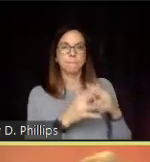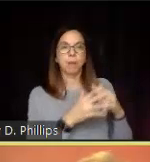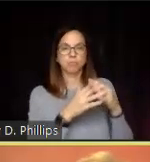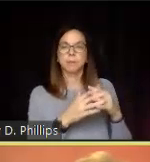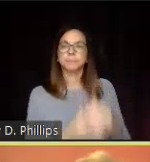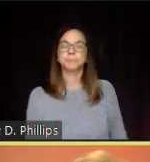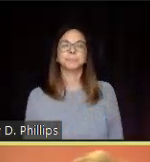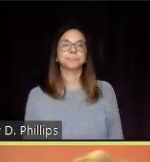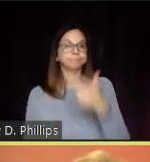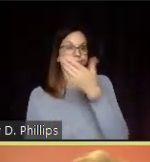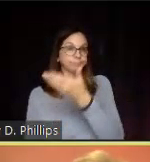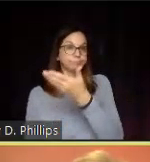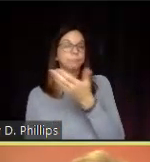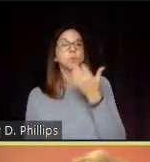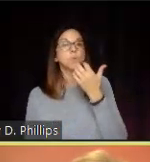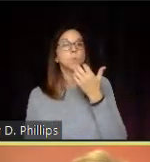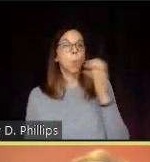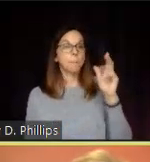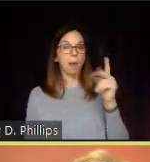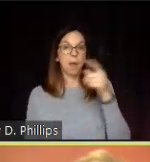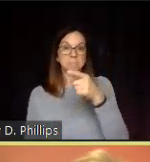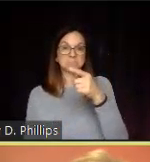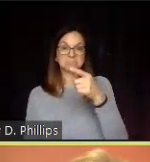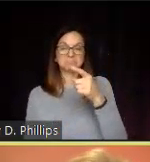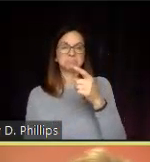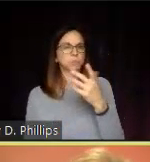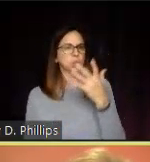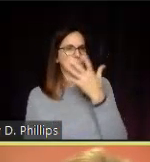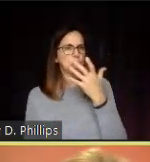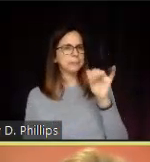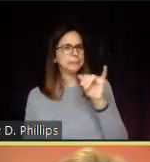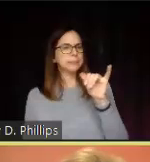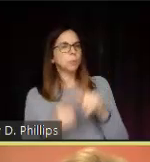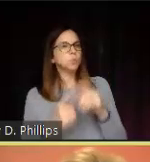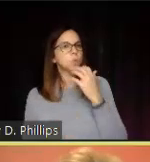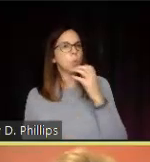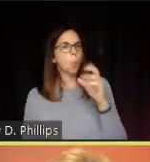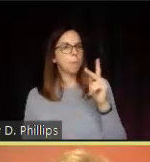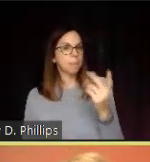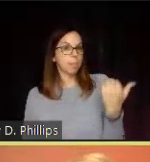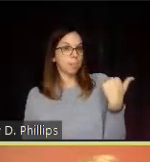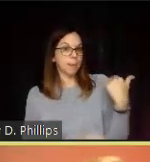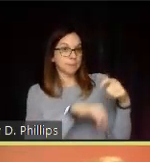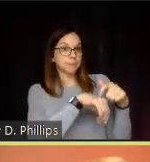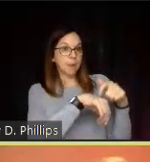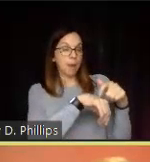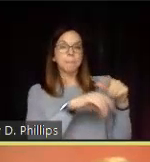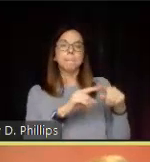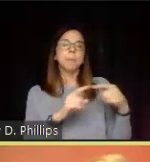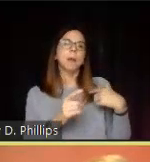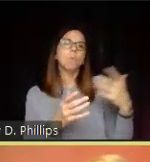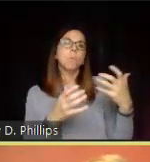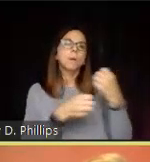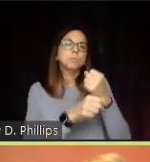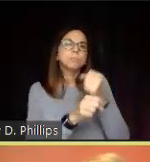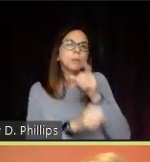All right, so here's our warm-up today. It looks very similar to the warm-up we had last time, but I want to be